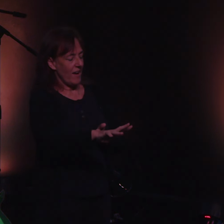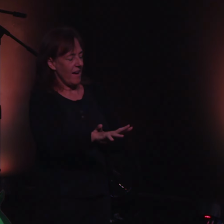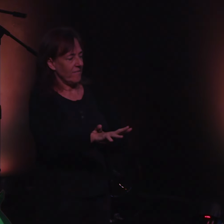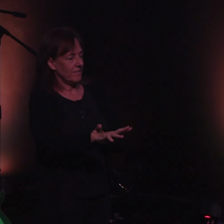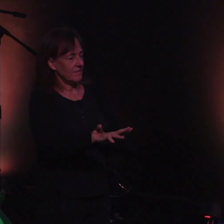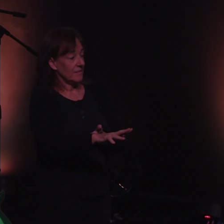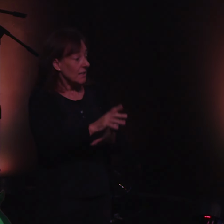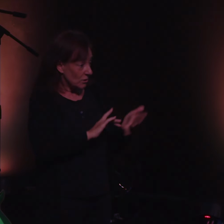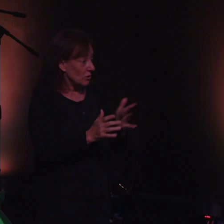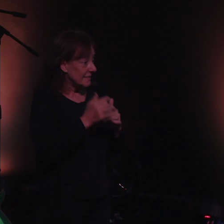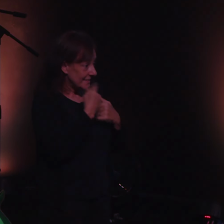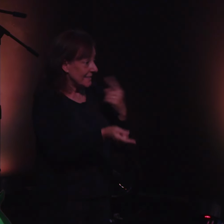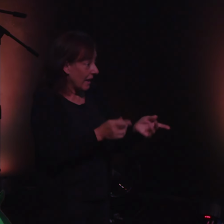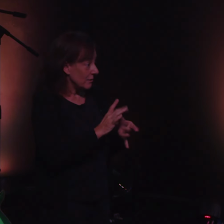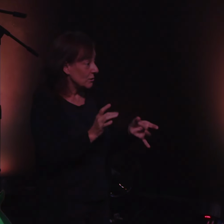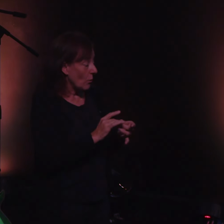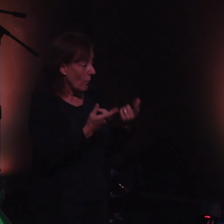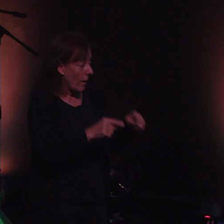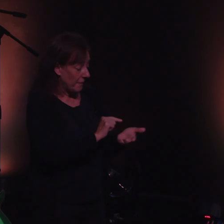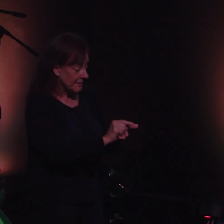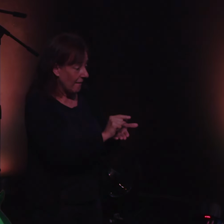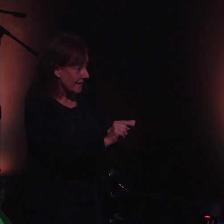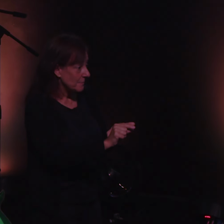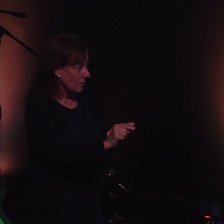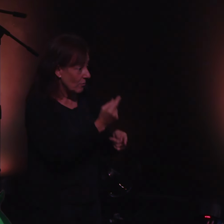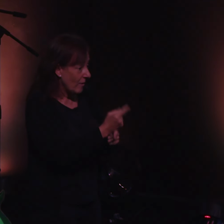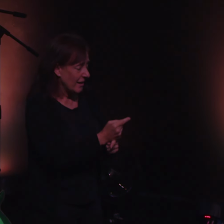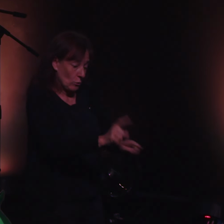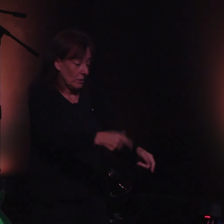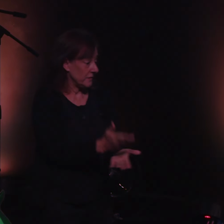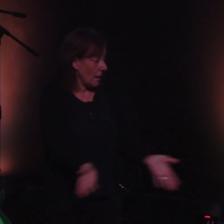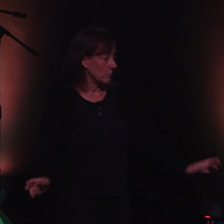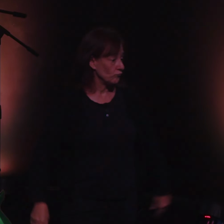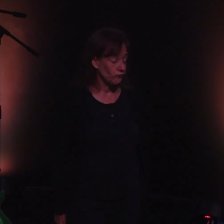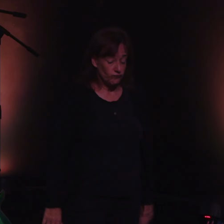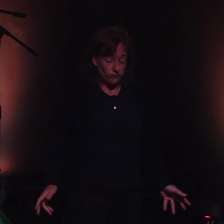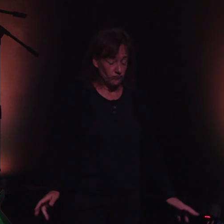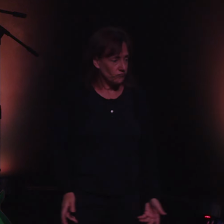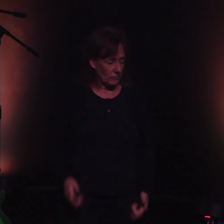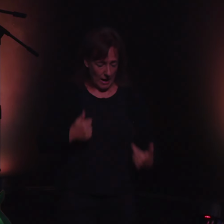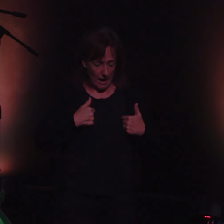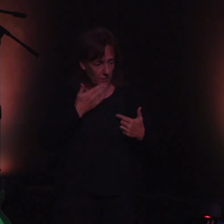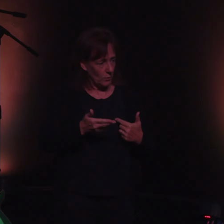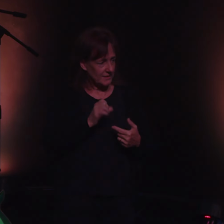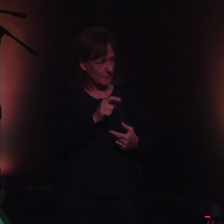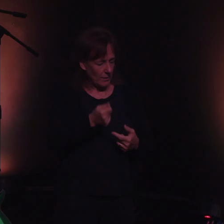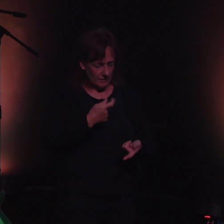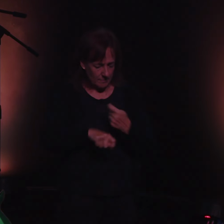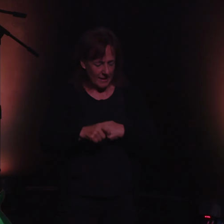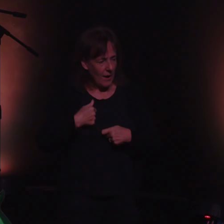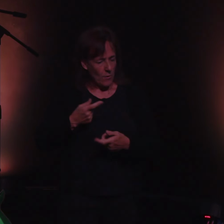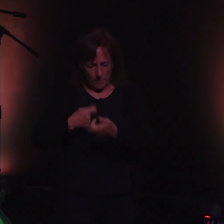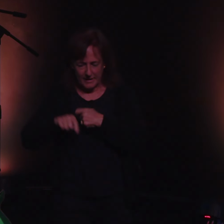So again, Jesus shares a story about what the gospel is, and he could have stopped there. I'm the Good Samaritan. I'm going to take